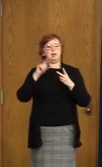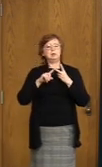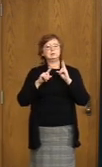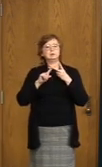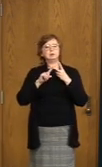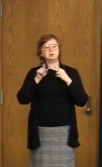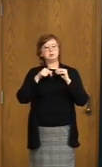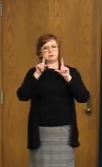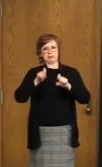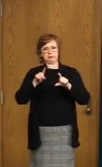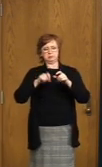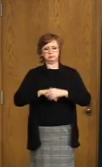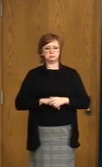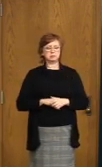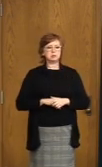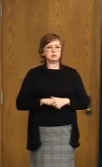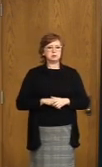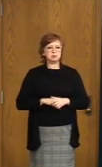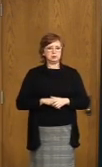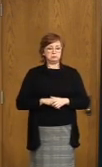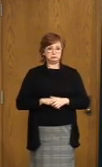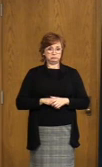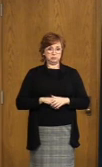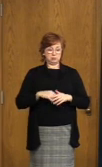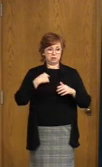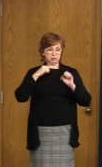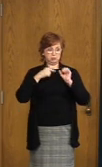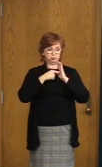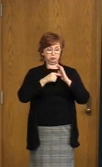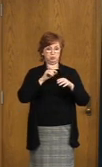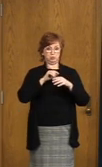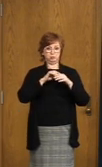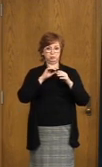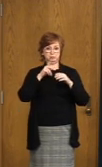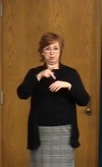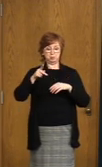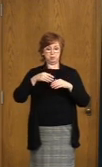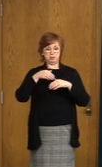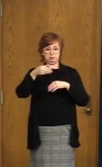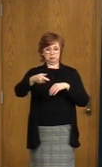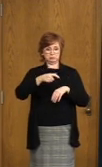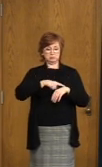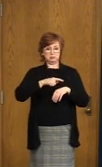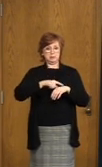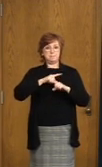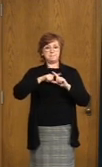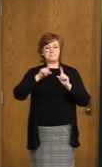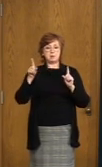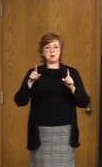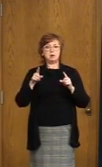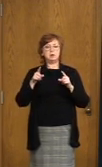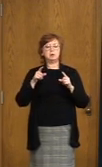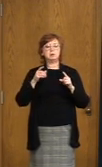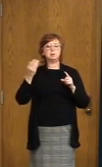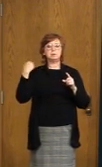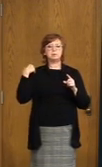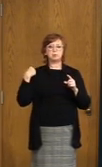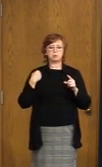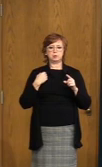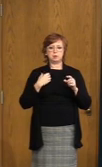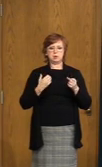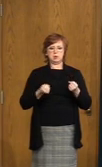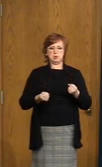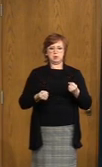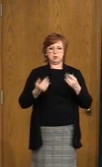I do show that as a slide set, and I can certainly show that again. But if you look at our daily new case rates, we've come down to 20,